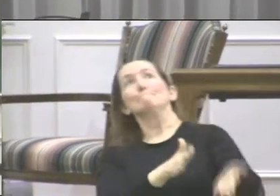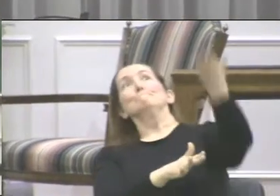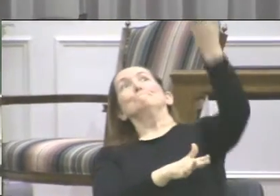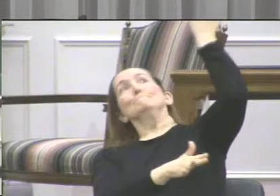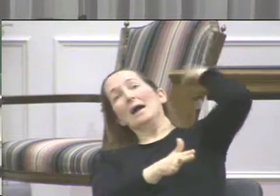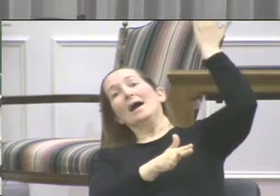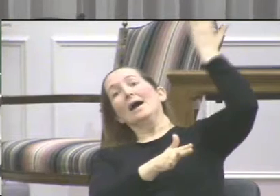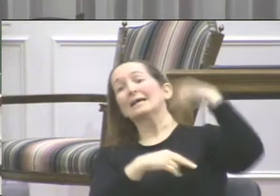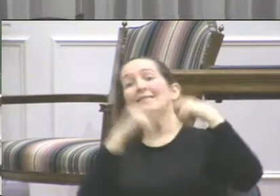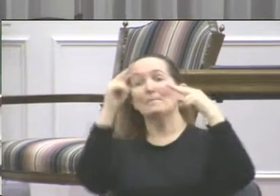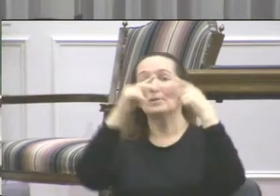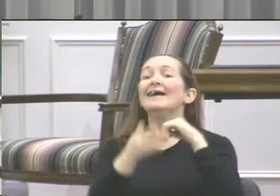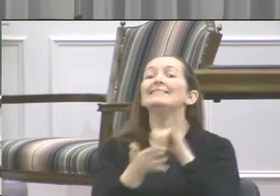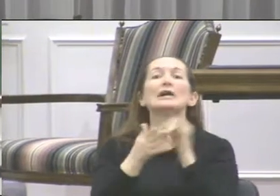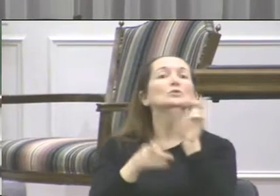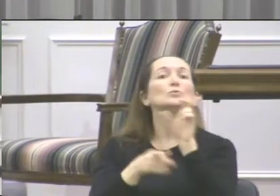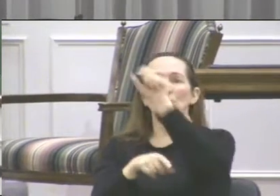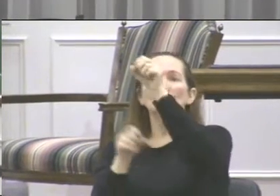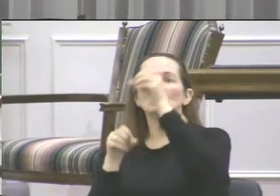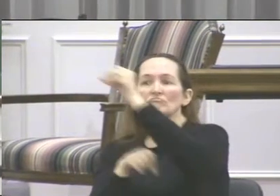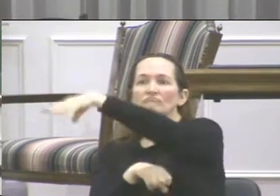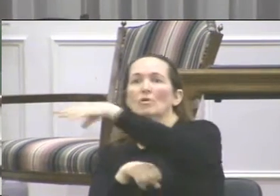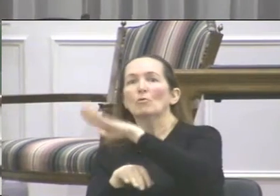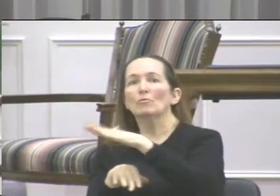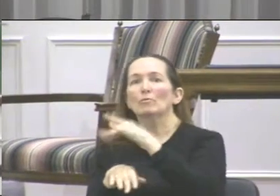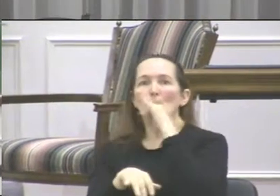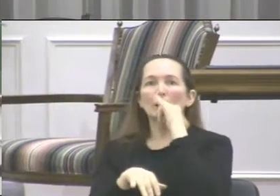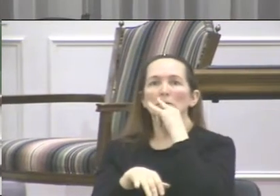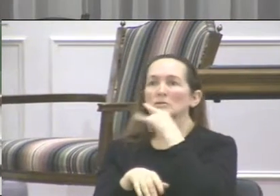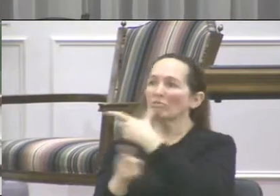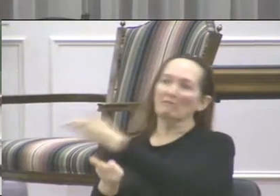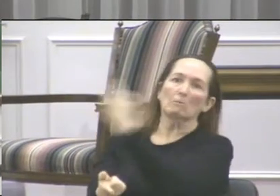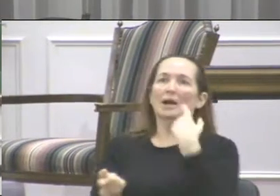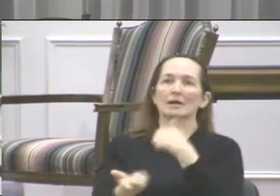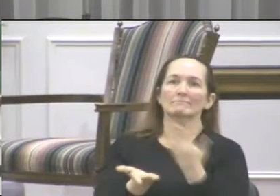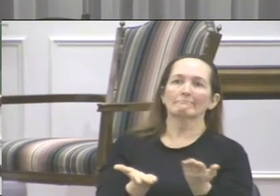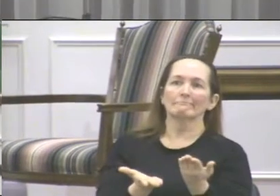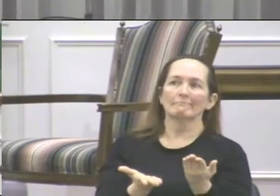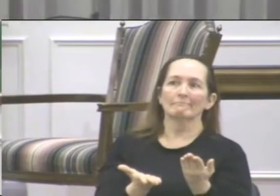building. And that's where you can drop your kids off. Then come on back."